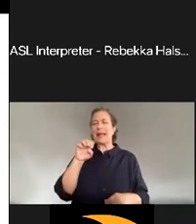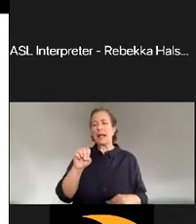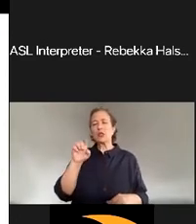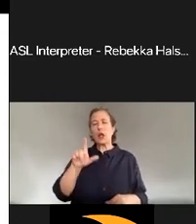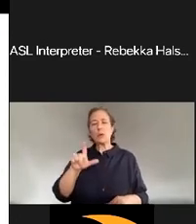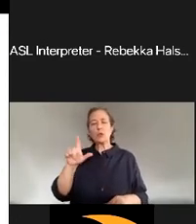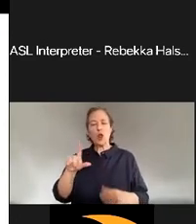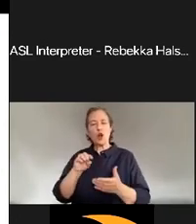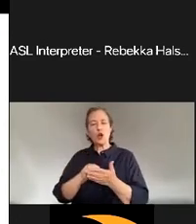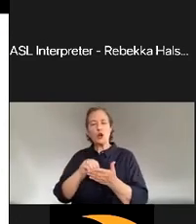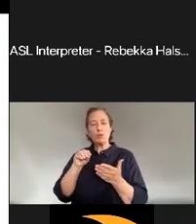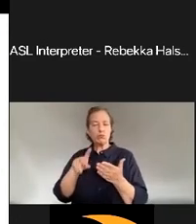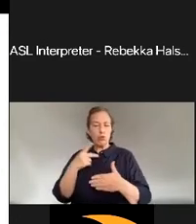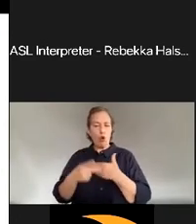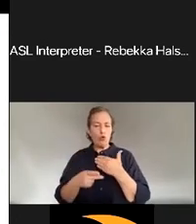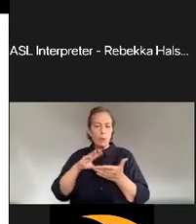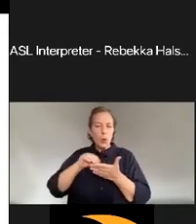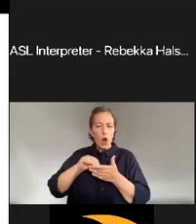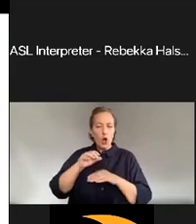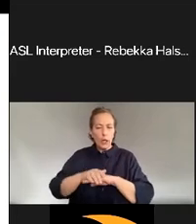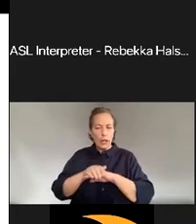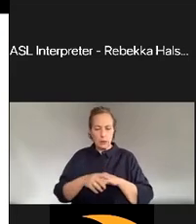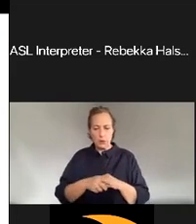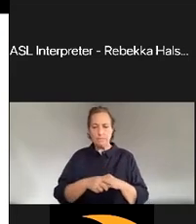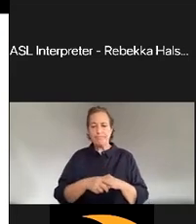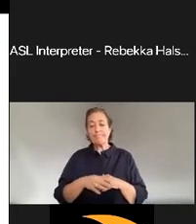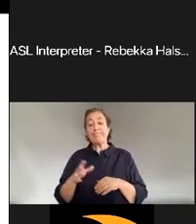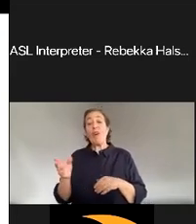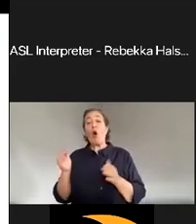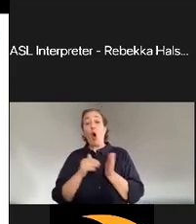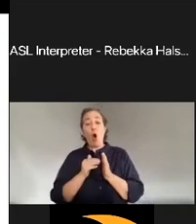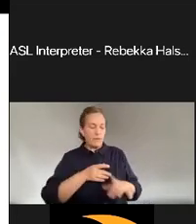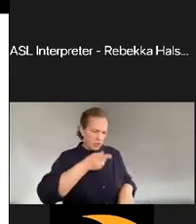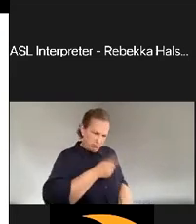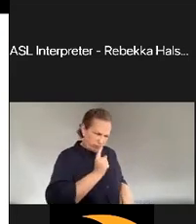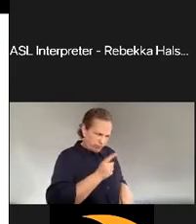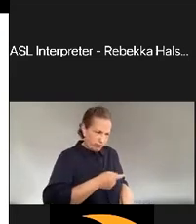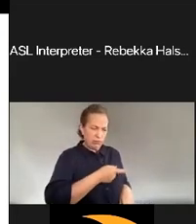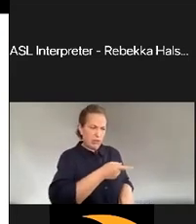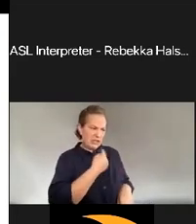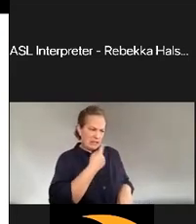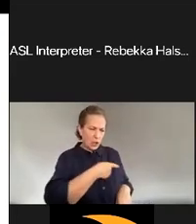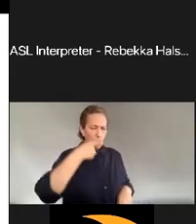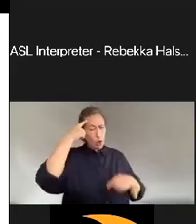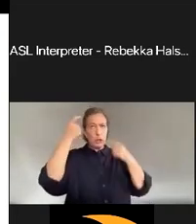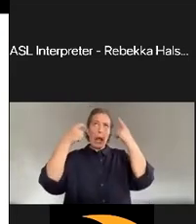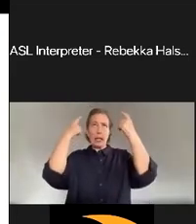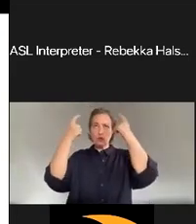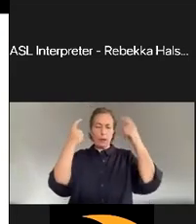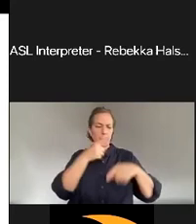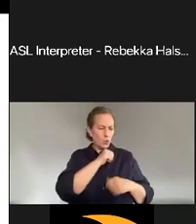program at his middle school. He's often disciplined for allegedly daydreaming and not following classroom